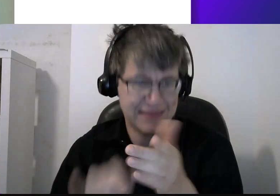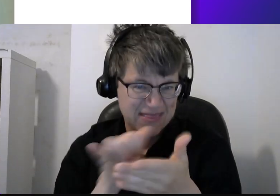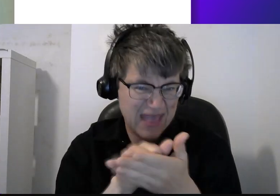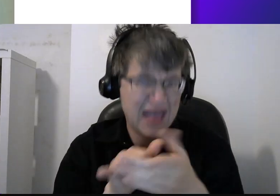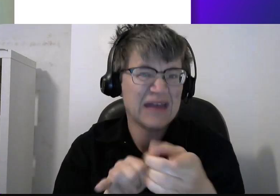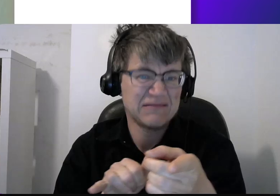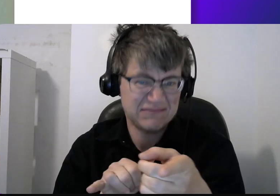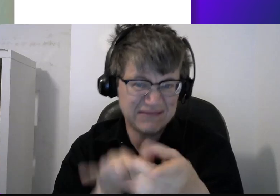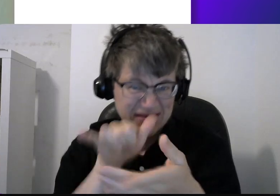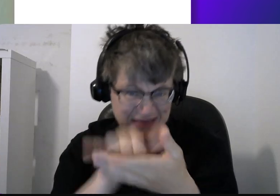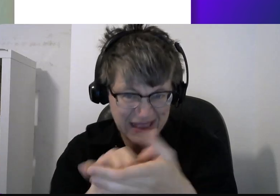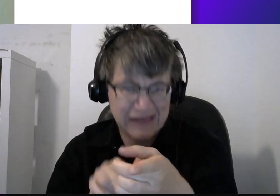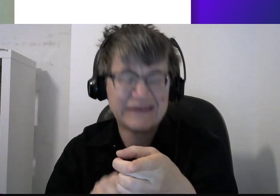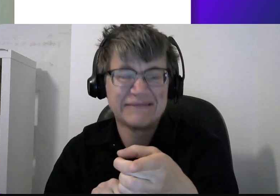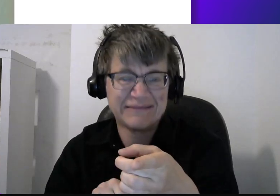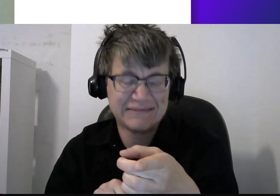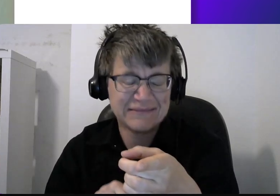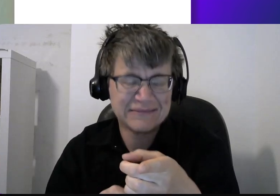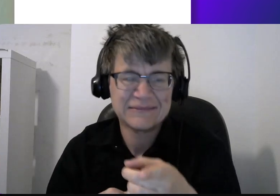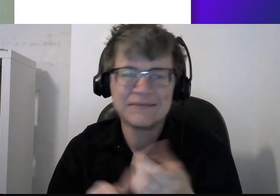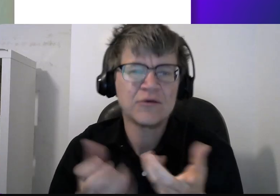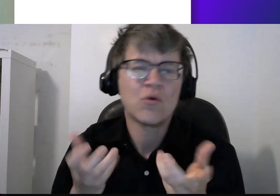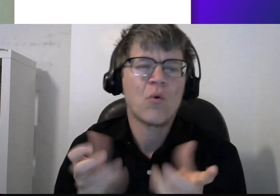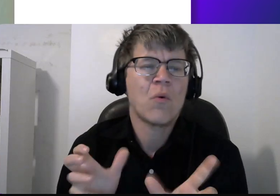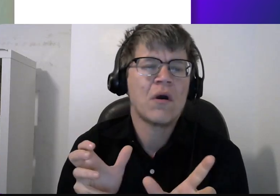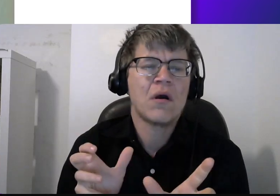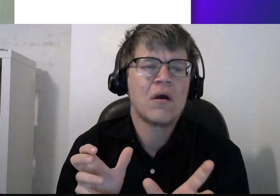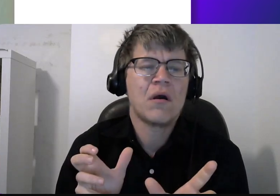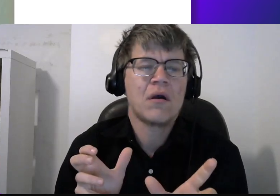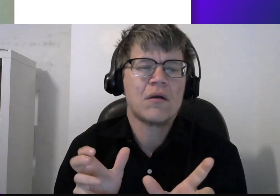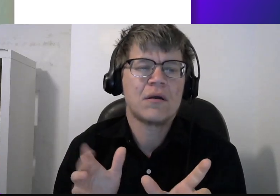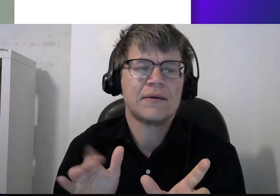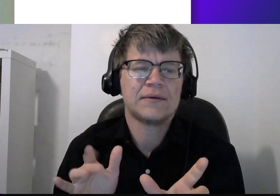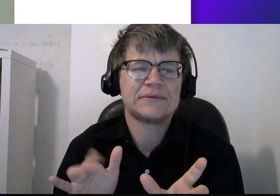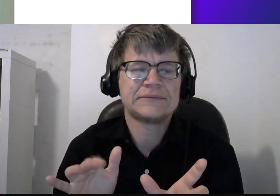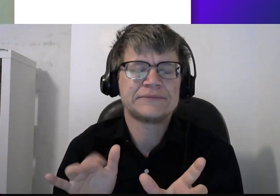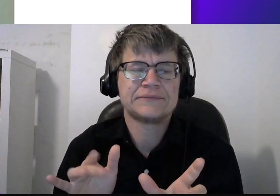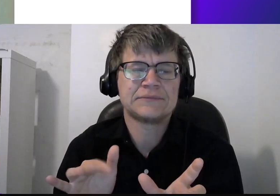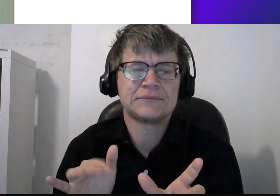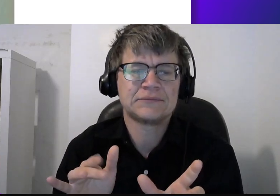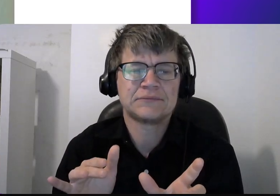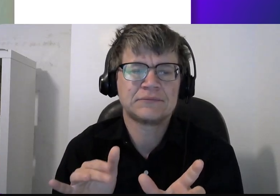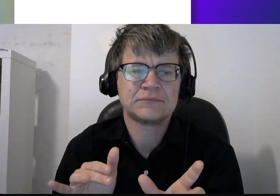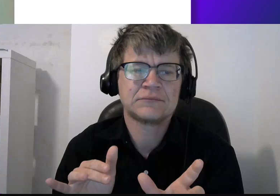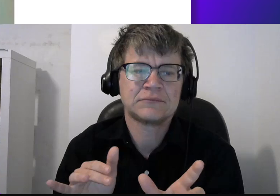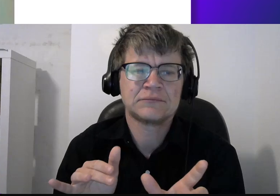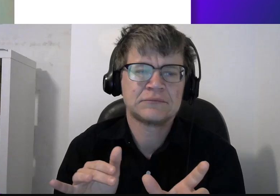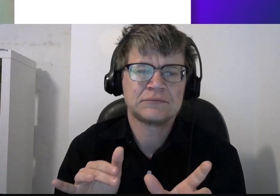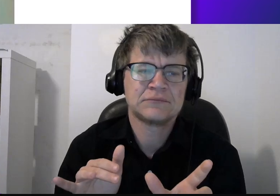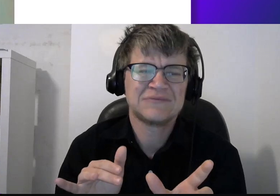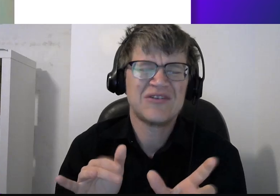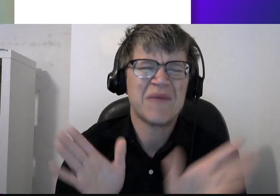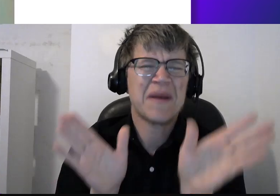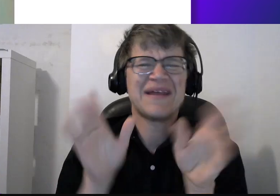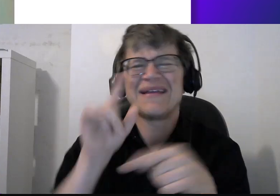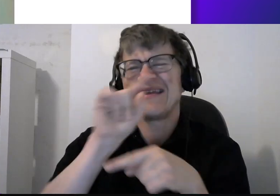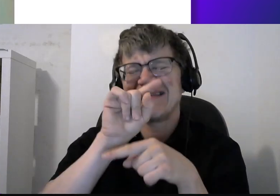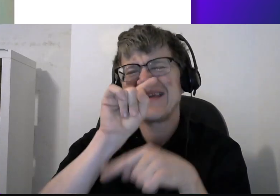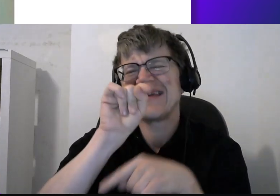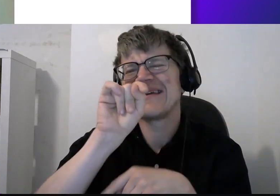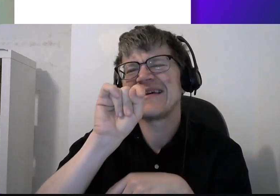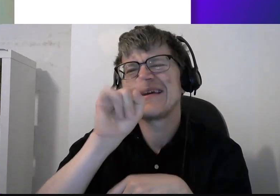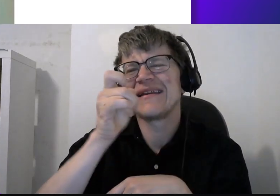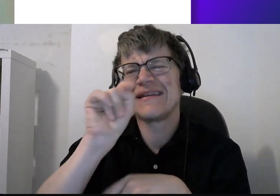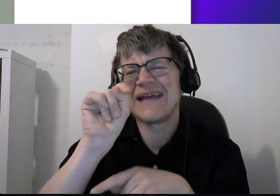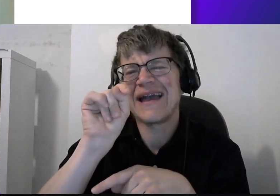design, this is a design, but ultimately you don't want to use it to like create text boxes, like